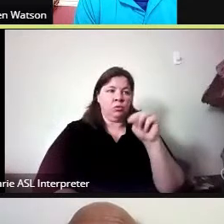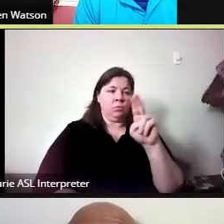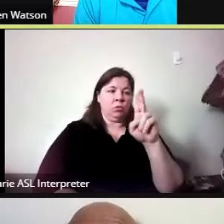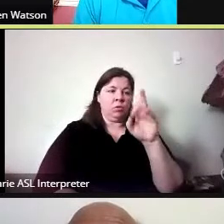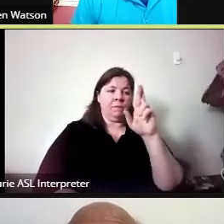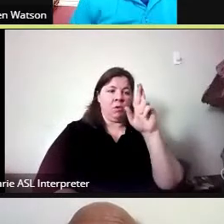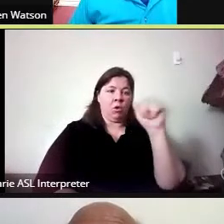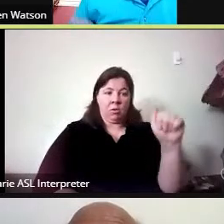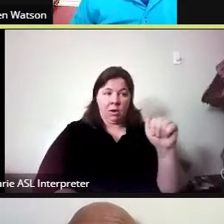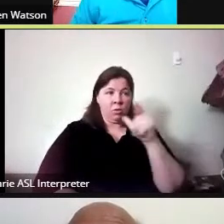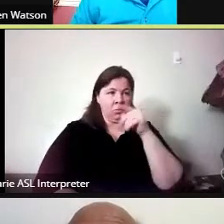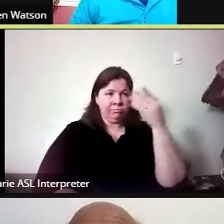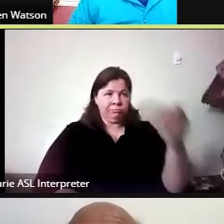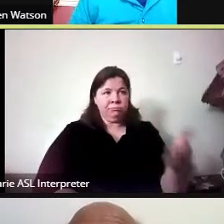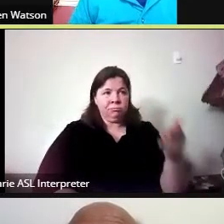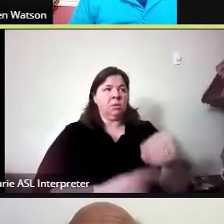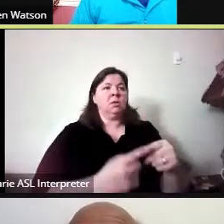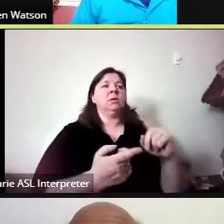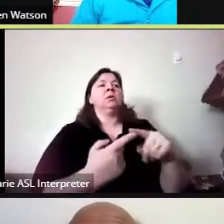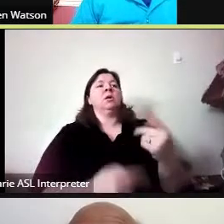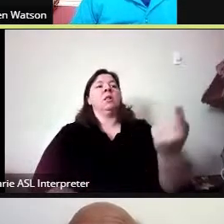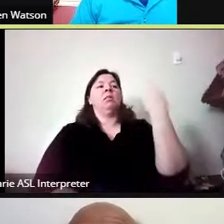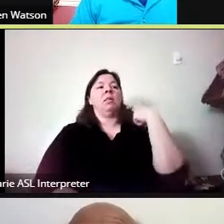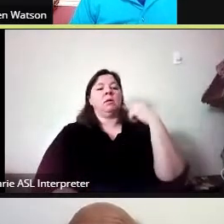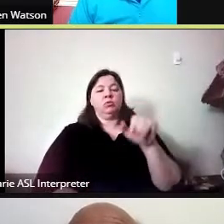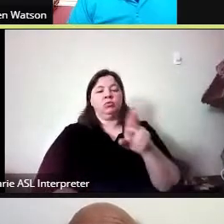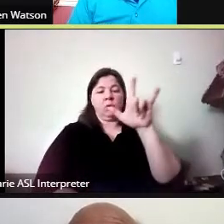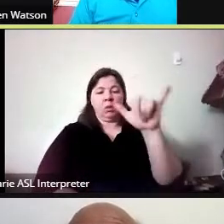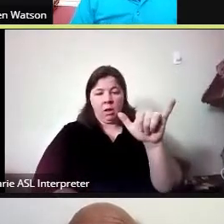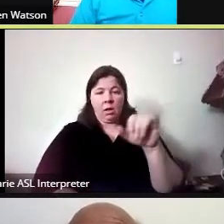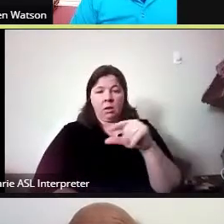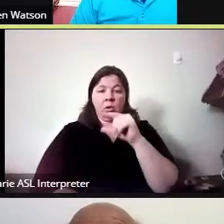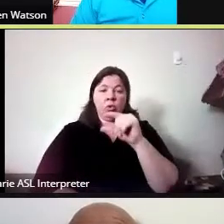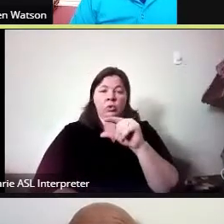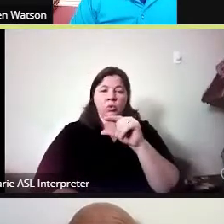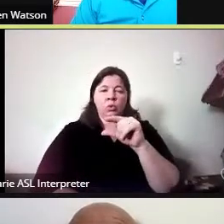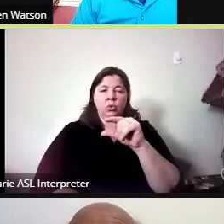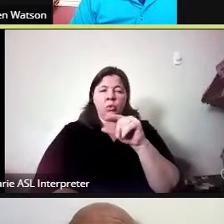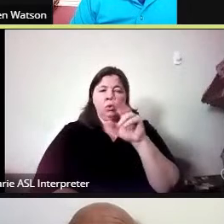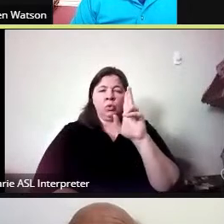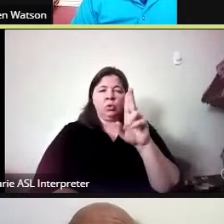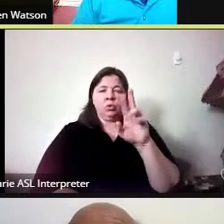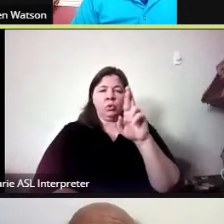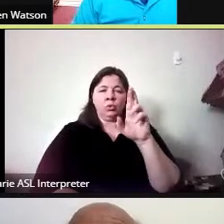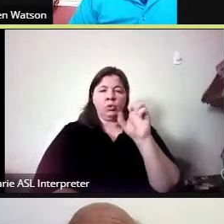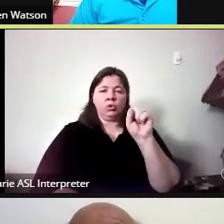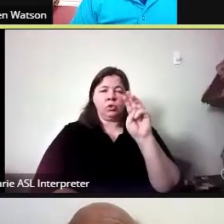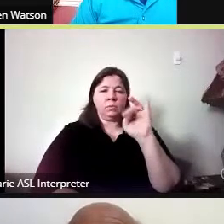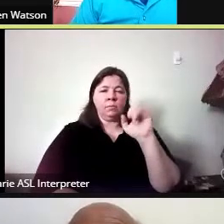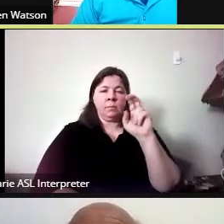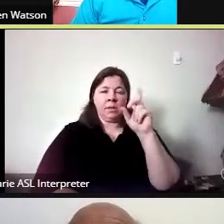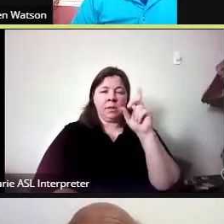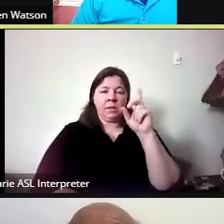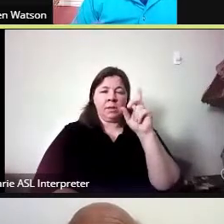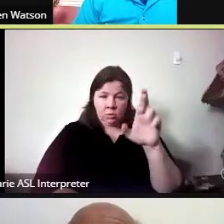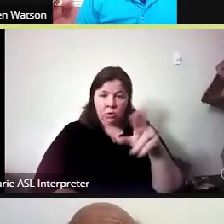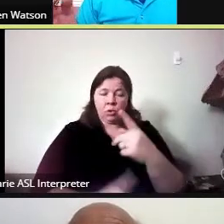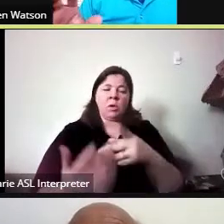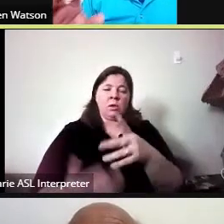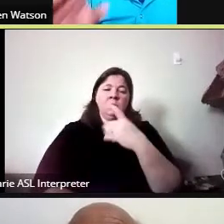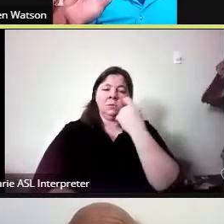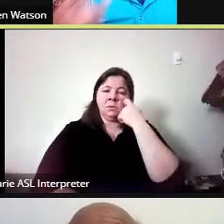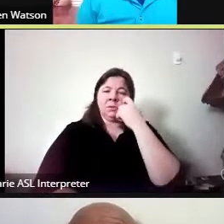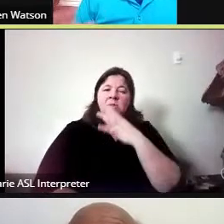July. And since that time till now, GURSMINDER, what you just said, and I'm glad you shared it, because this is